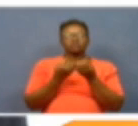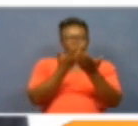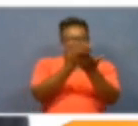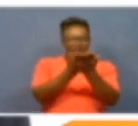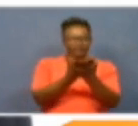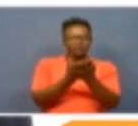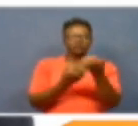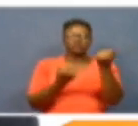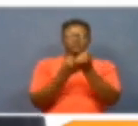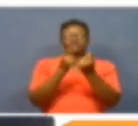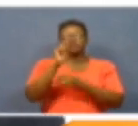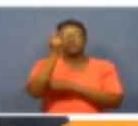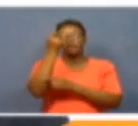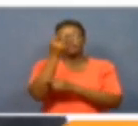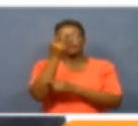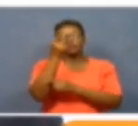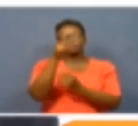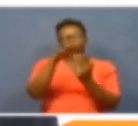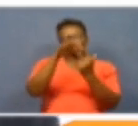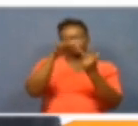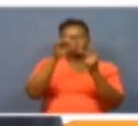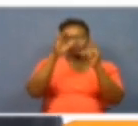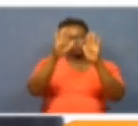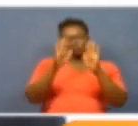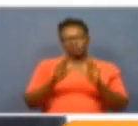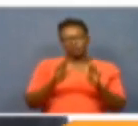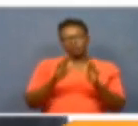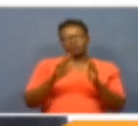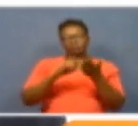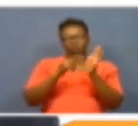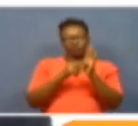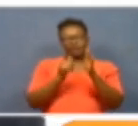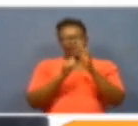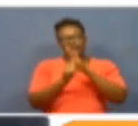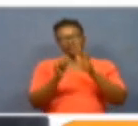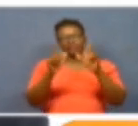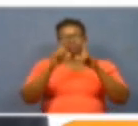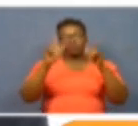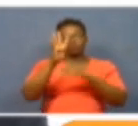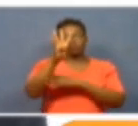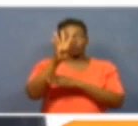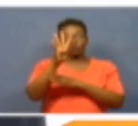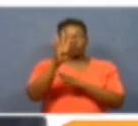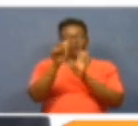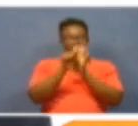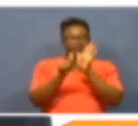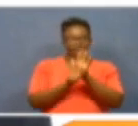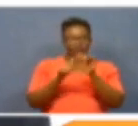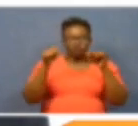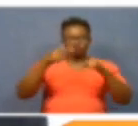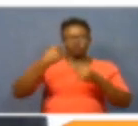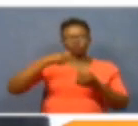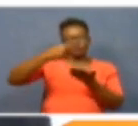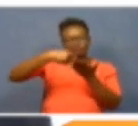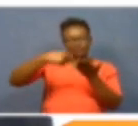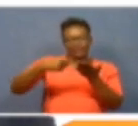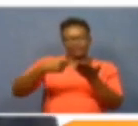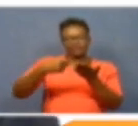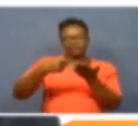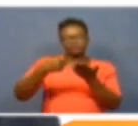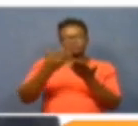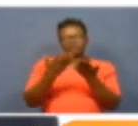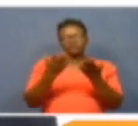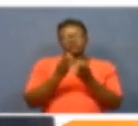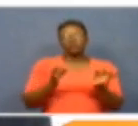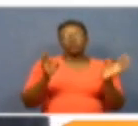Kenya's priority projects, especially under the Big Four. So today we have signed deals worth